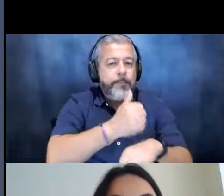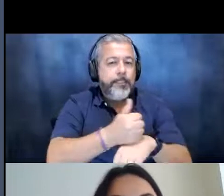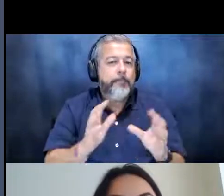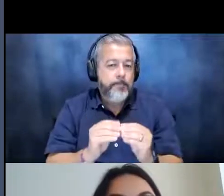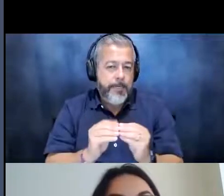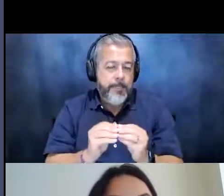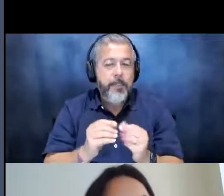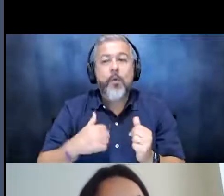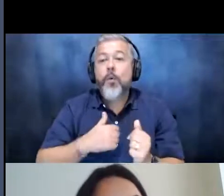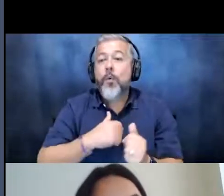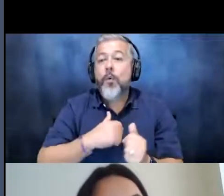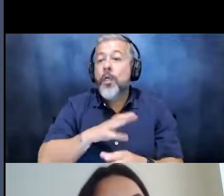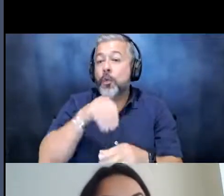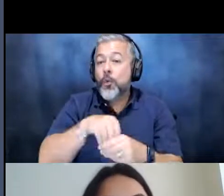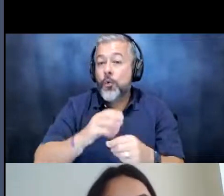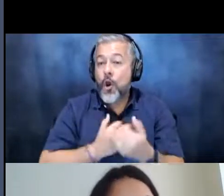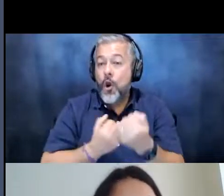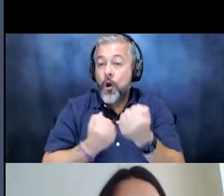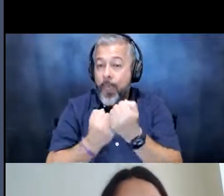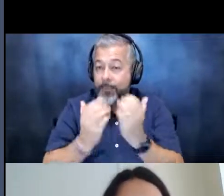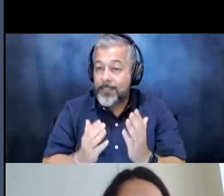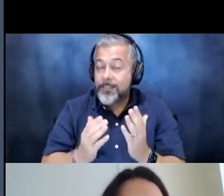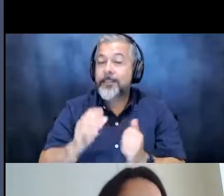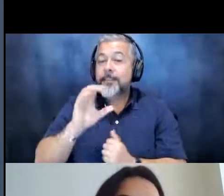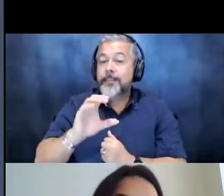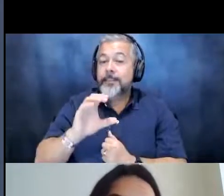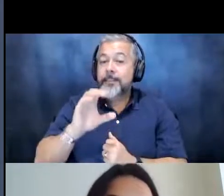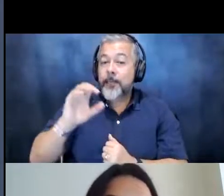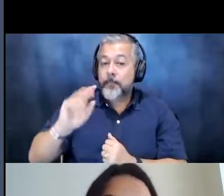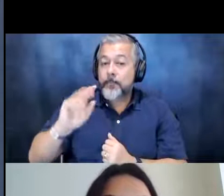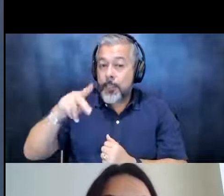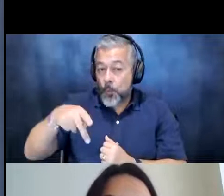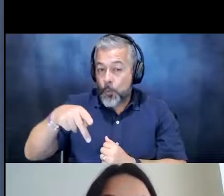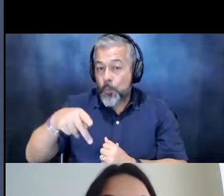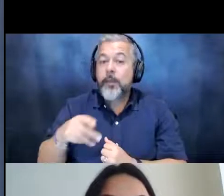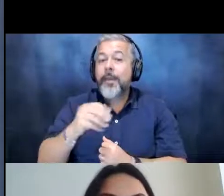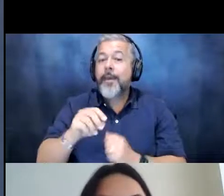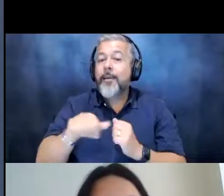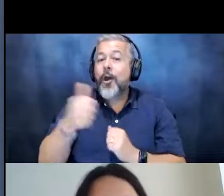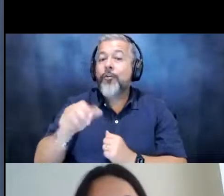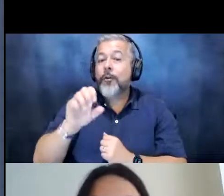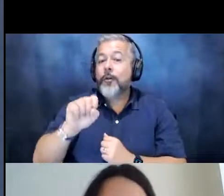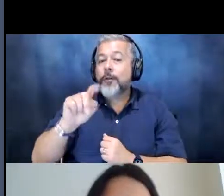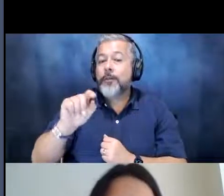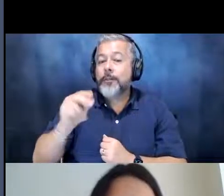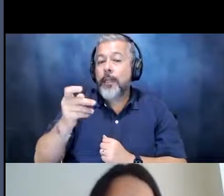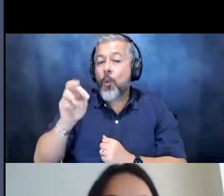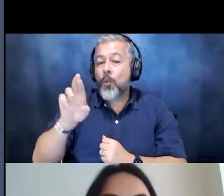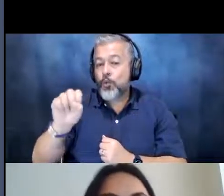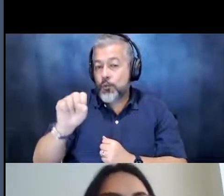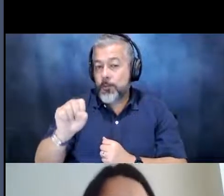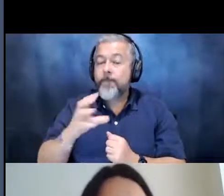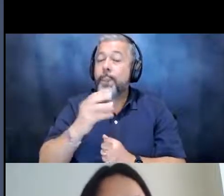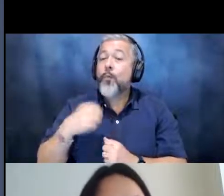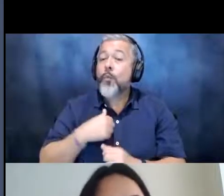We'll include our advocates, we'll include CCPU and other stakeholders, and continue that, like I said earlier,